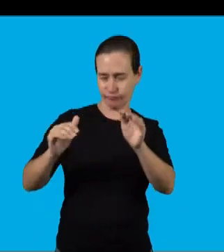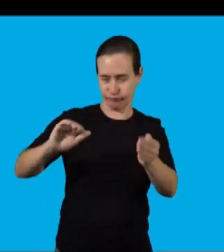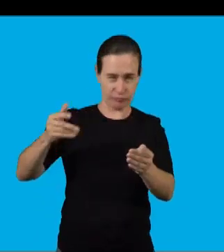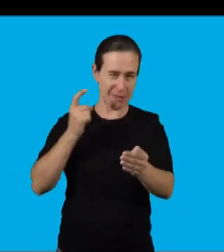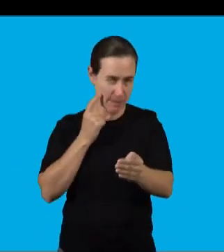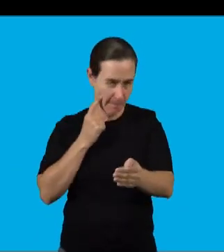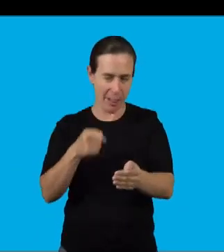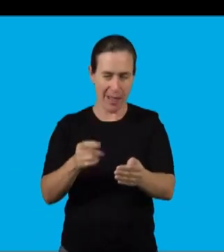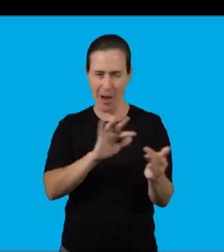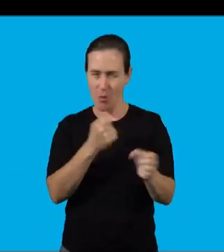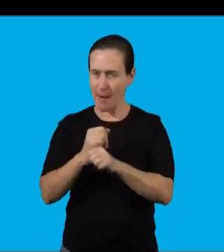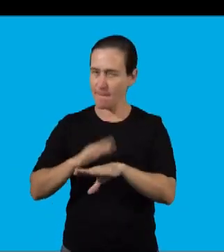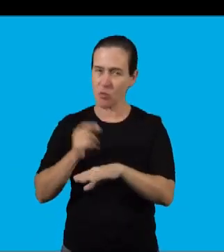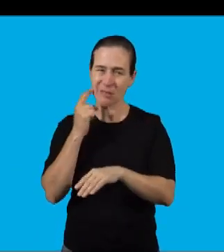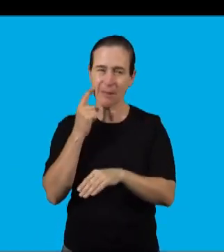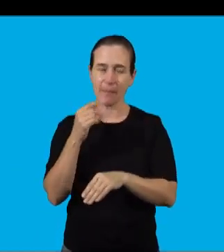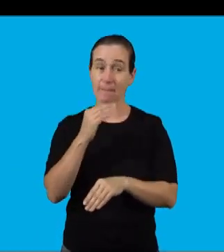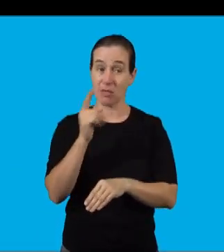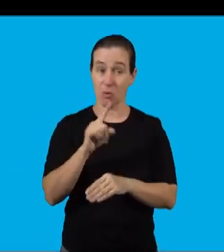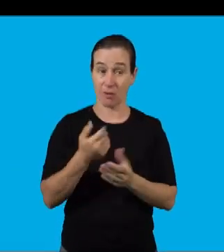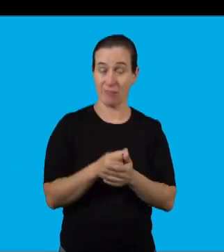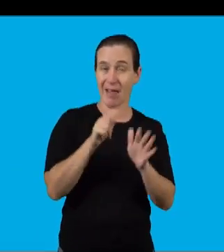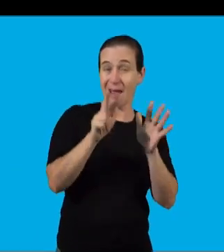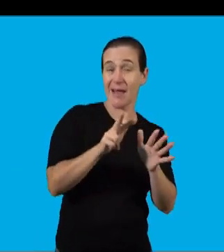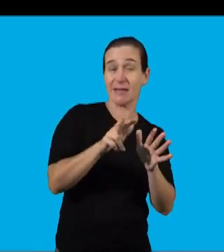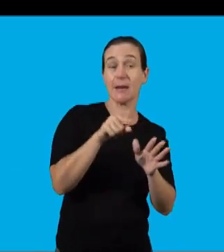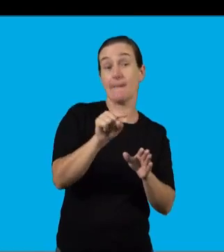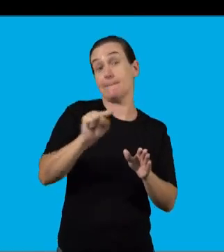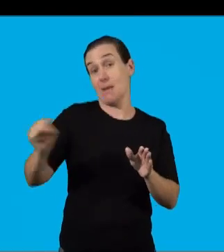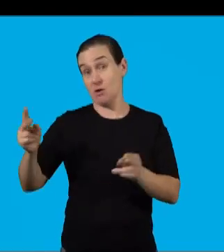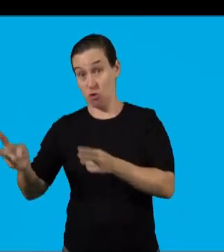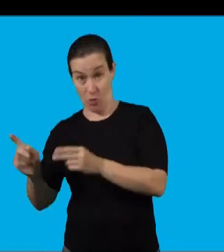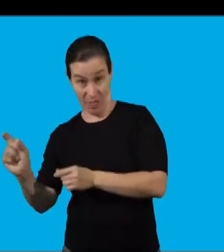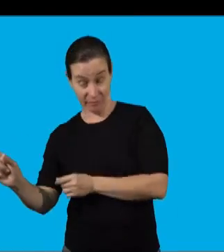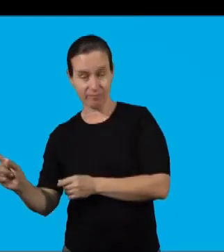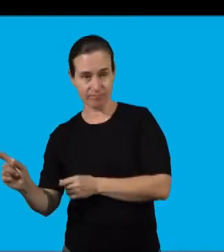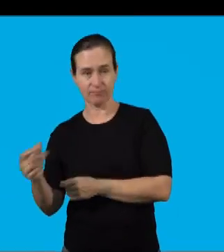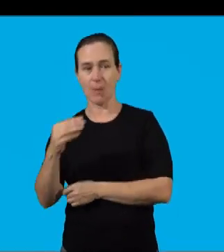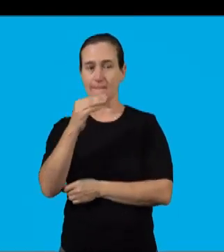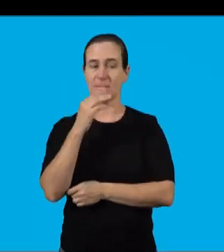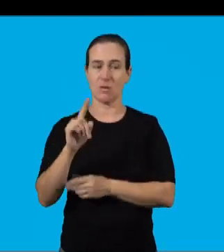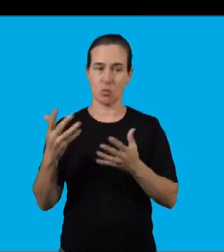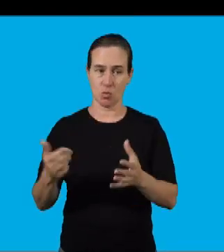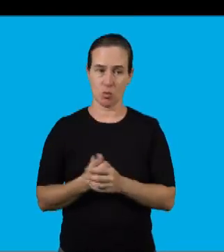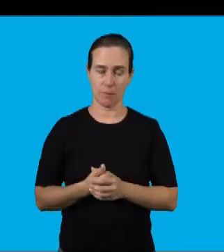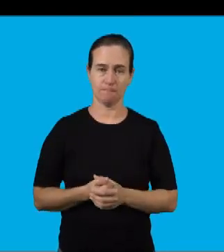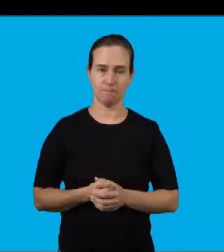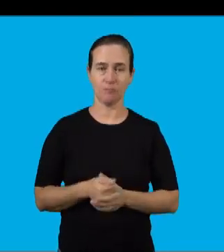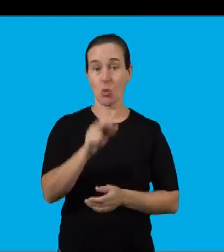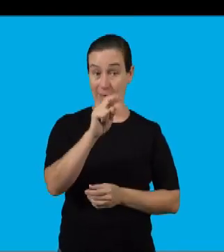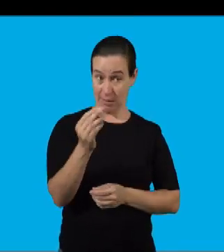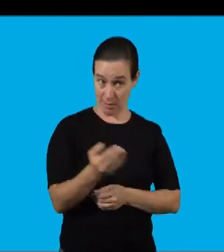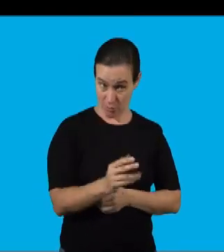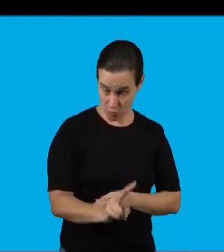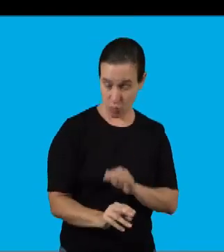that bracket there, that is going to be the 18 minus the 12. So the 18 minus the 12 there. So